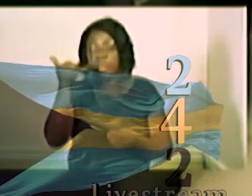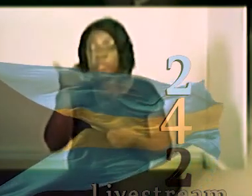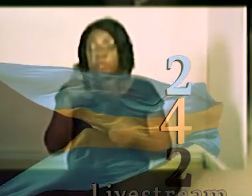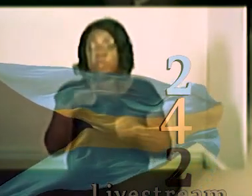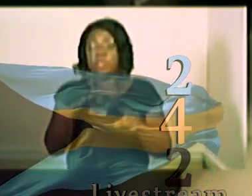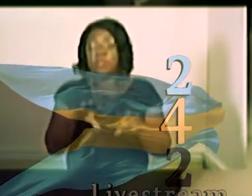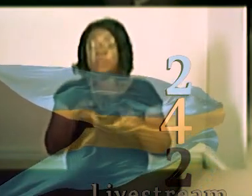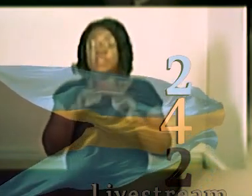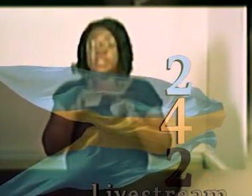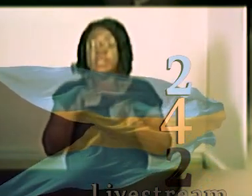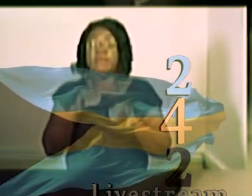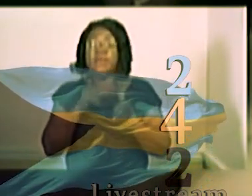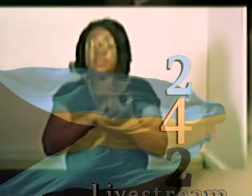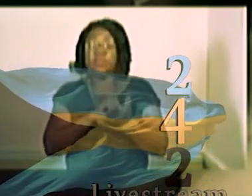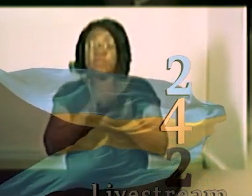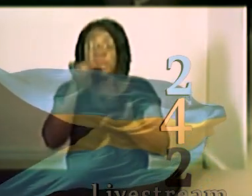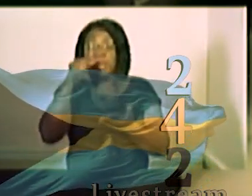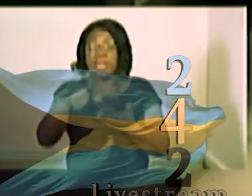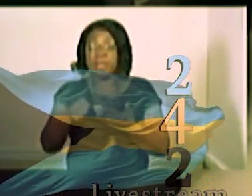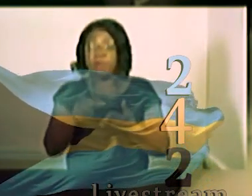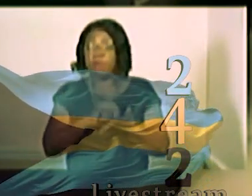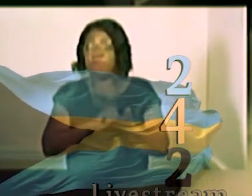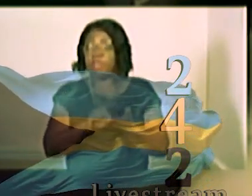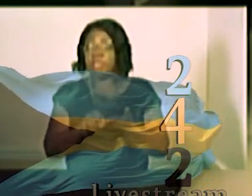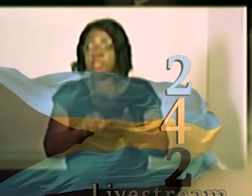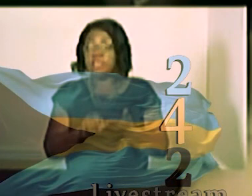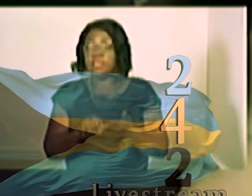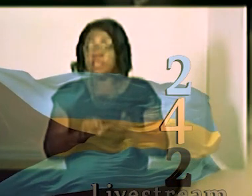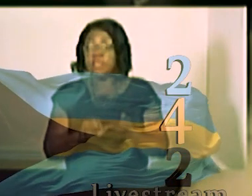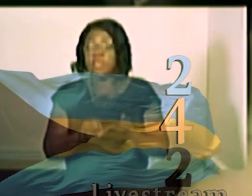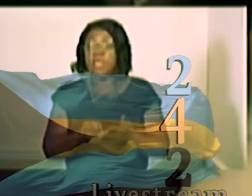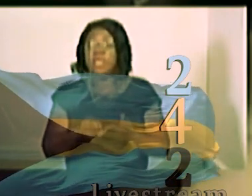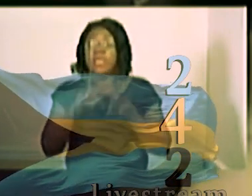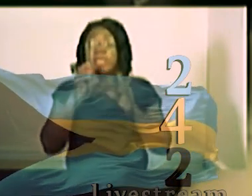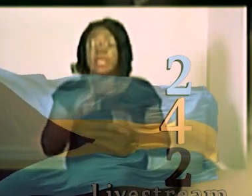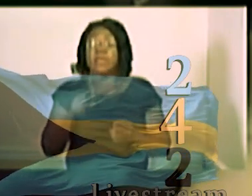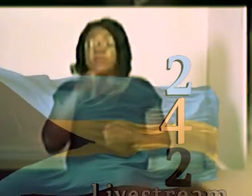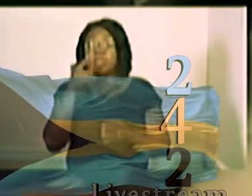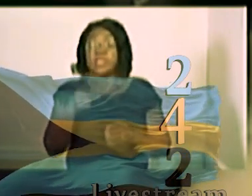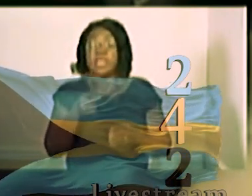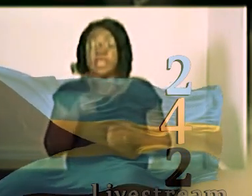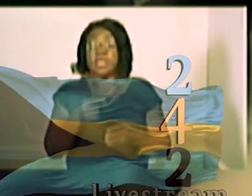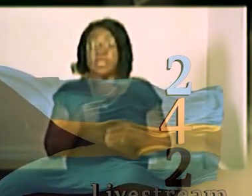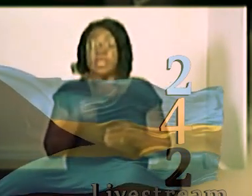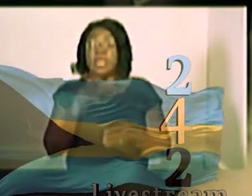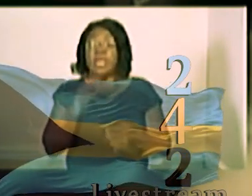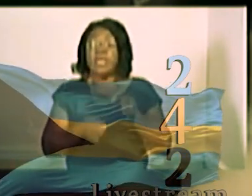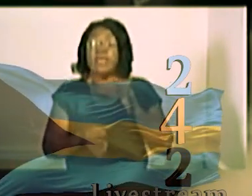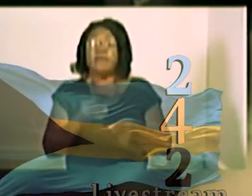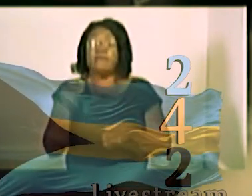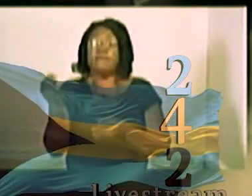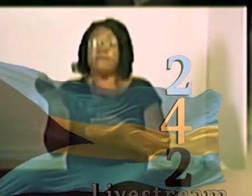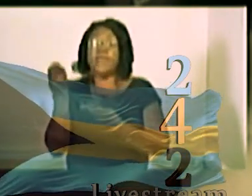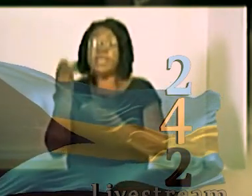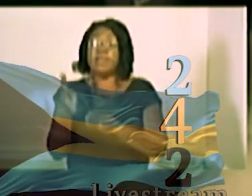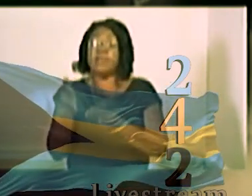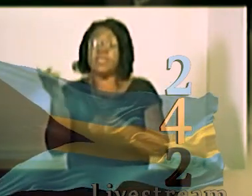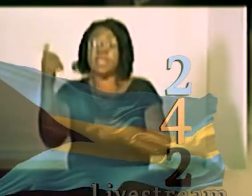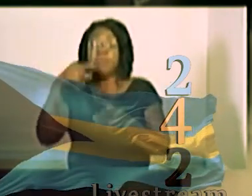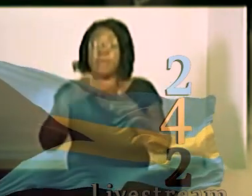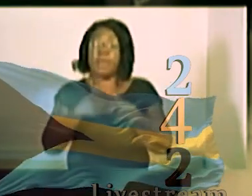I will move on to my other question. Can you say whether returning citizens or residents will have to be tested for